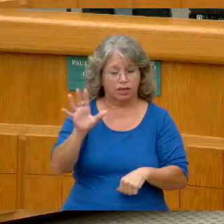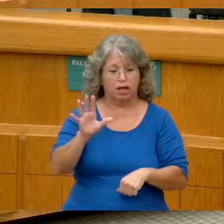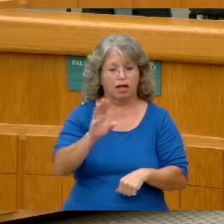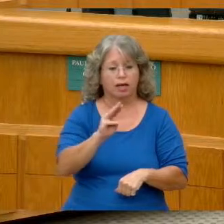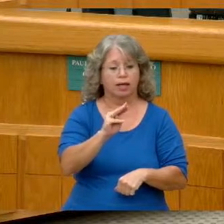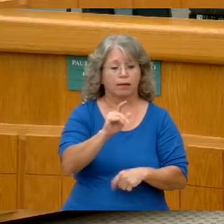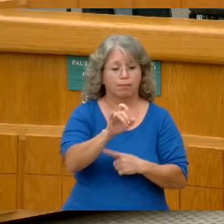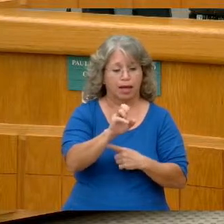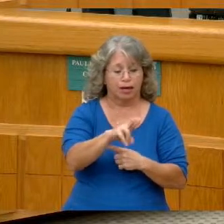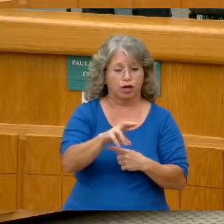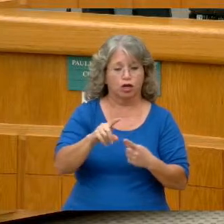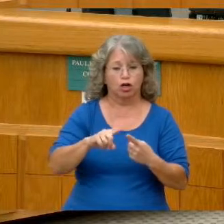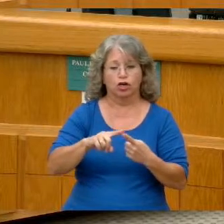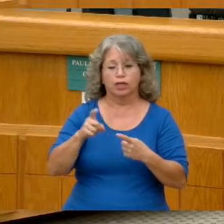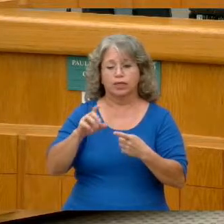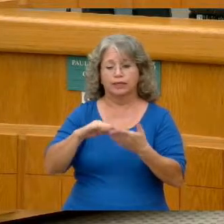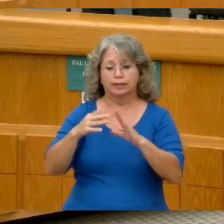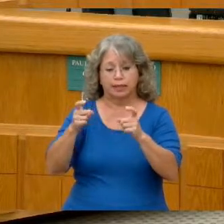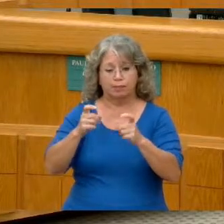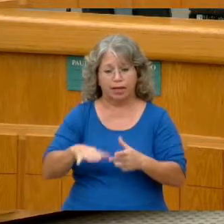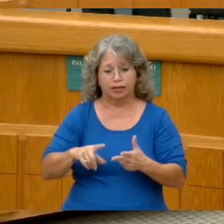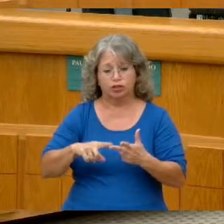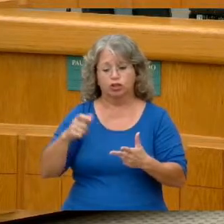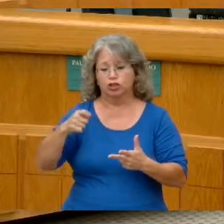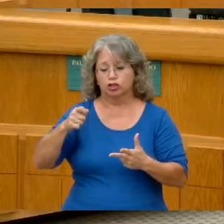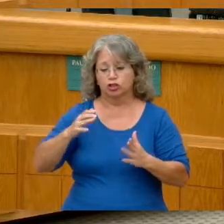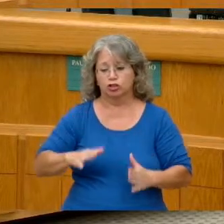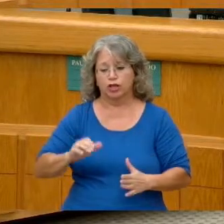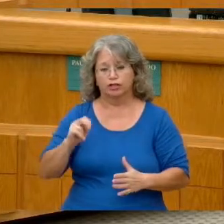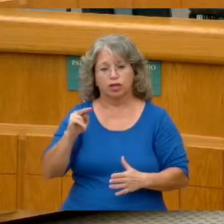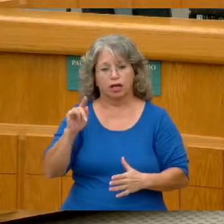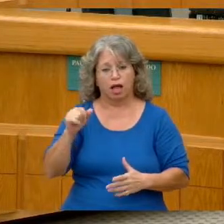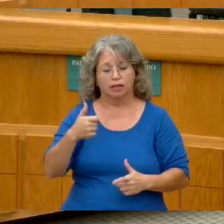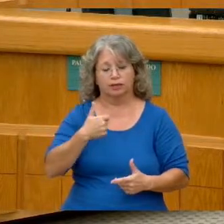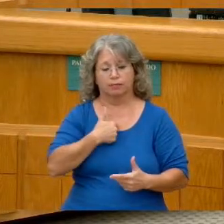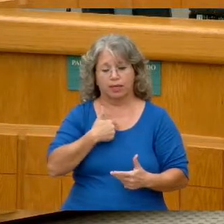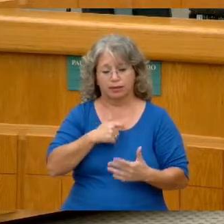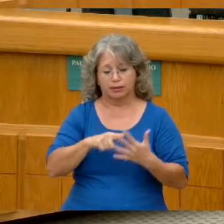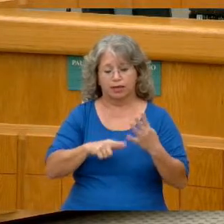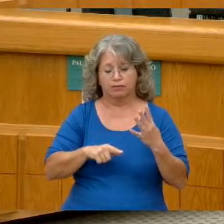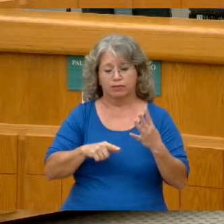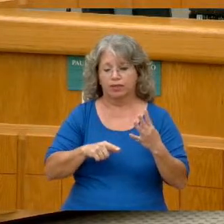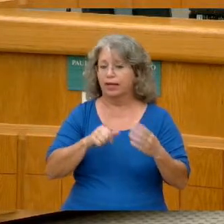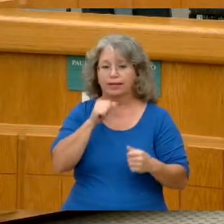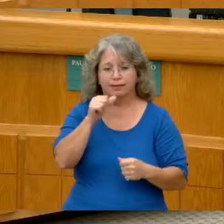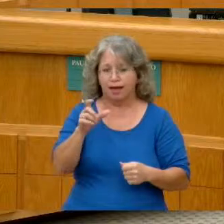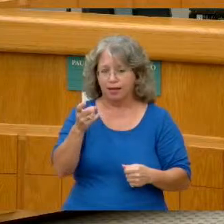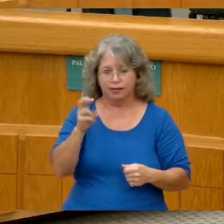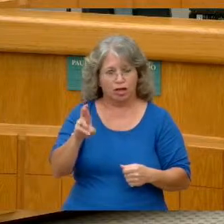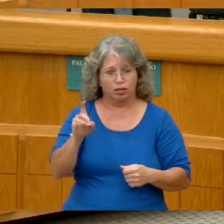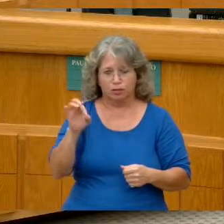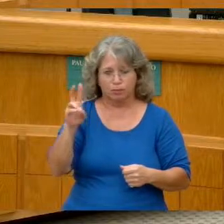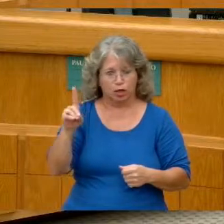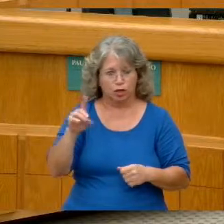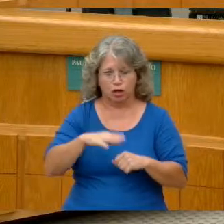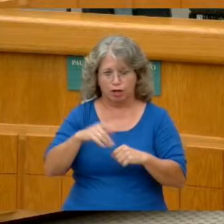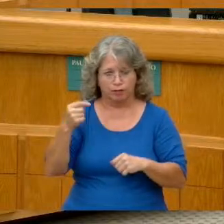the mayor and the city manager and Judge Canales and myself and not